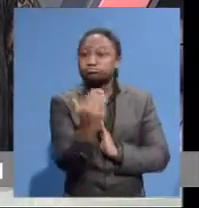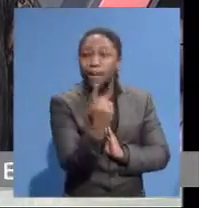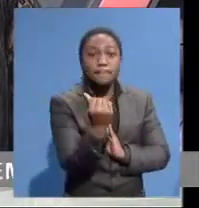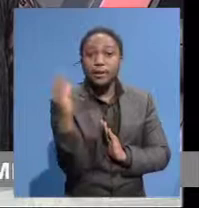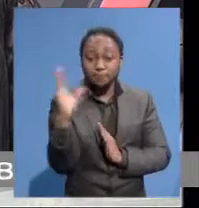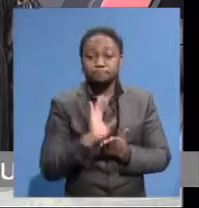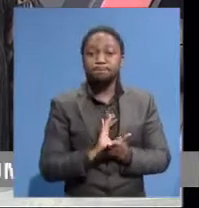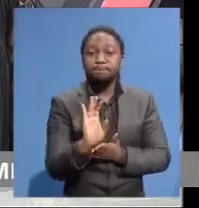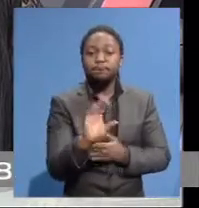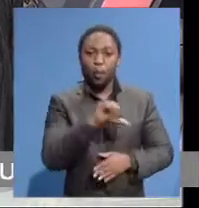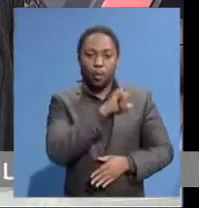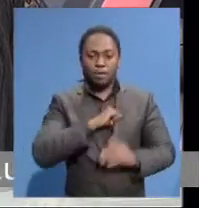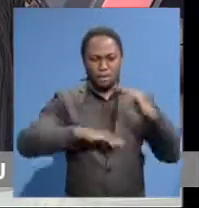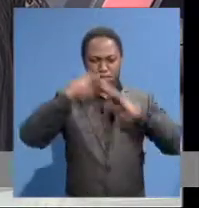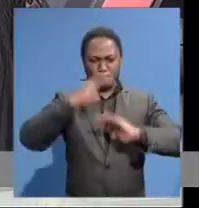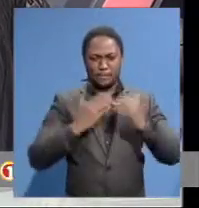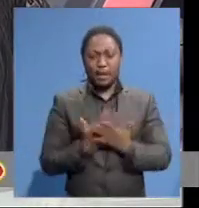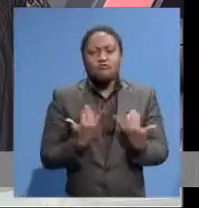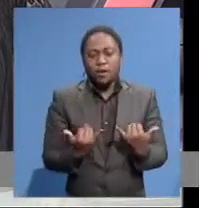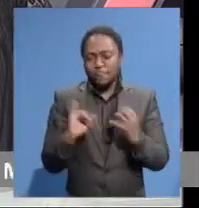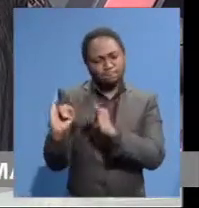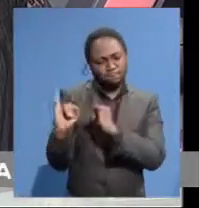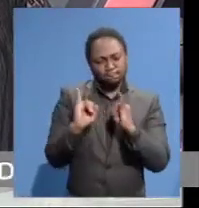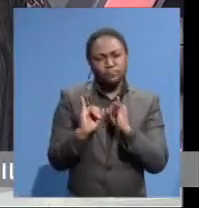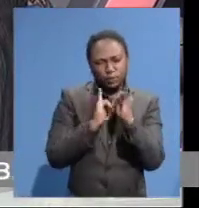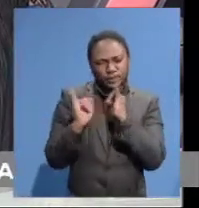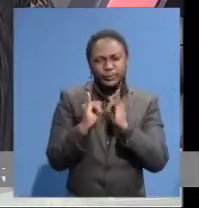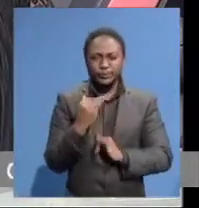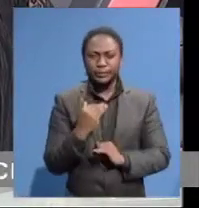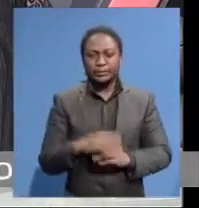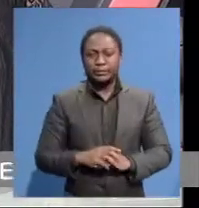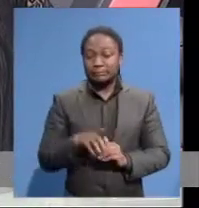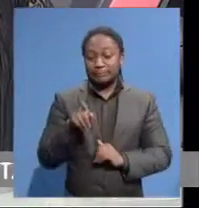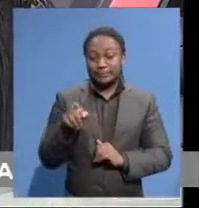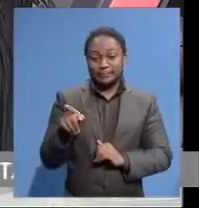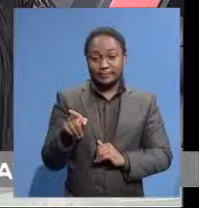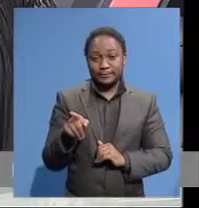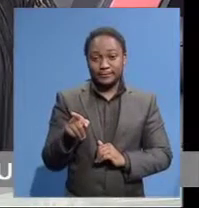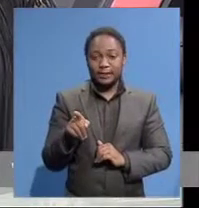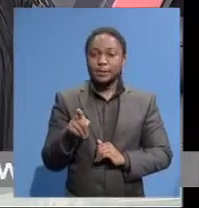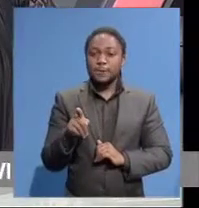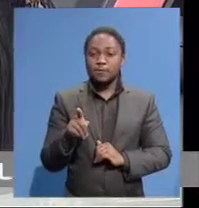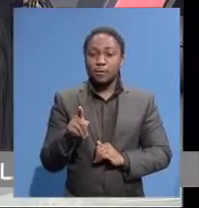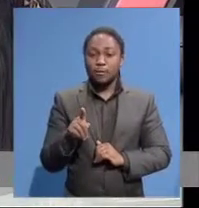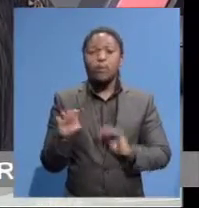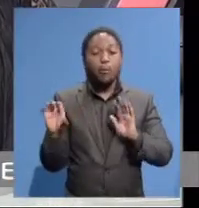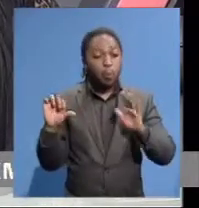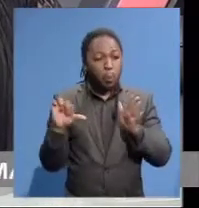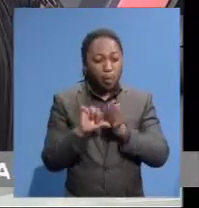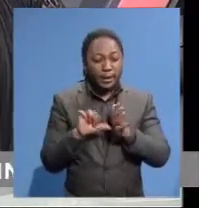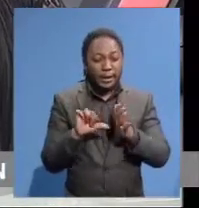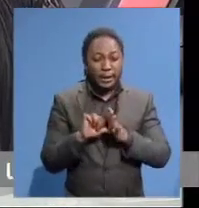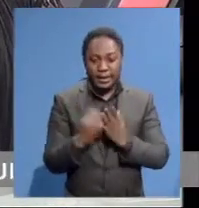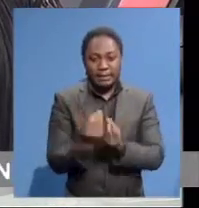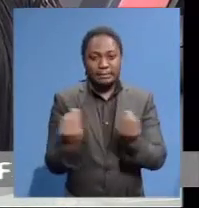aid the cause. And now joining us just to talk more about Tata's legacy, especially when it comes to children,